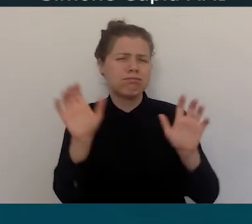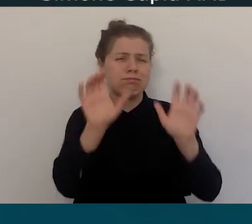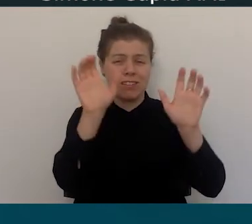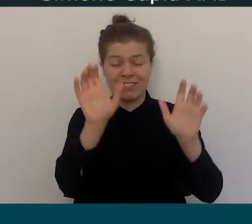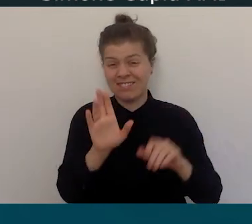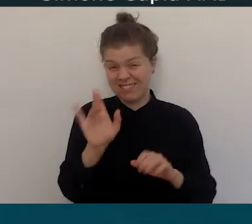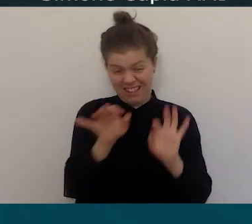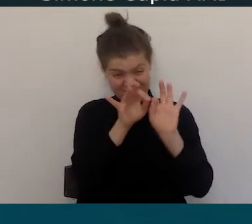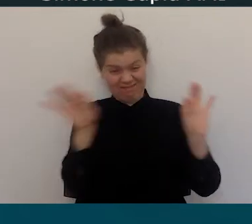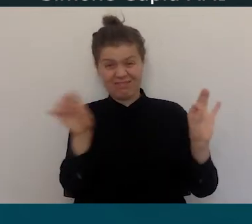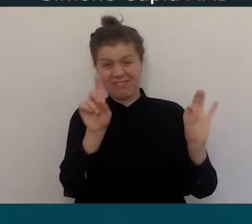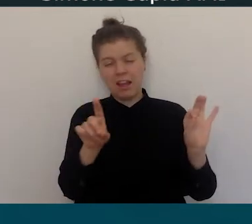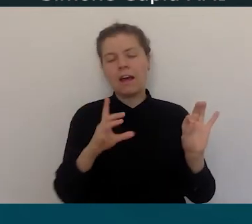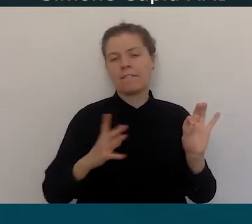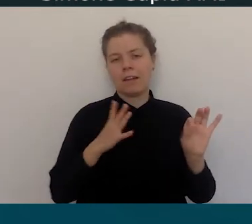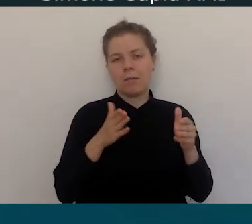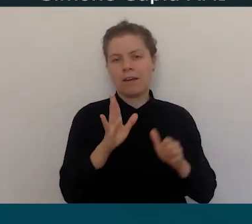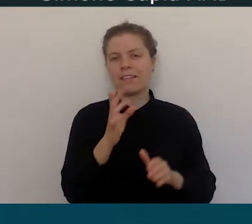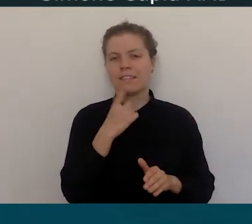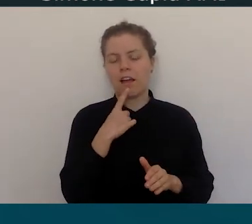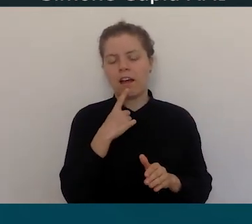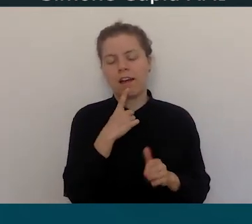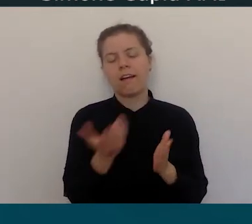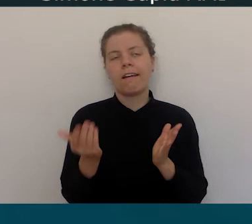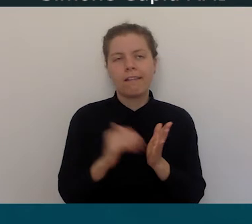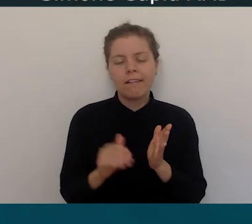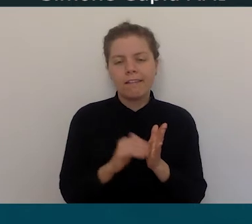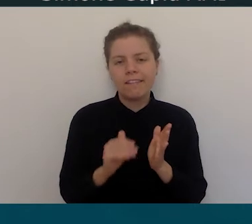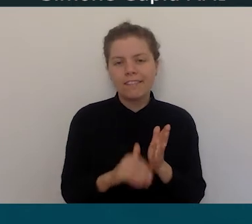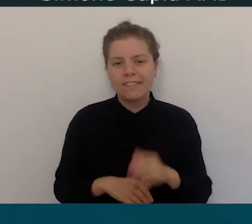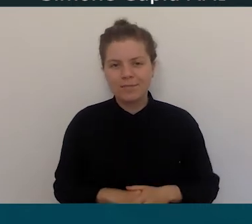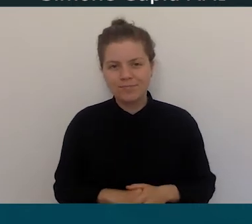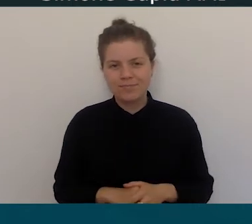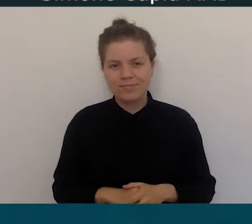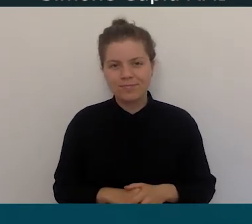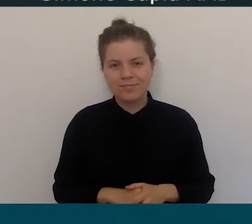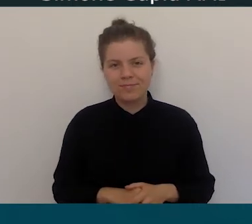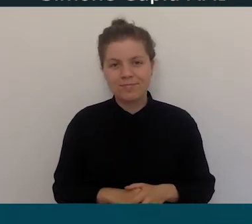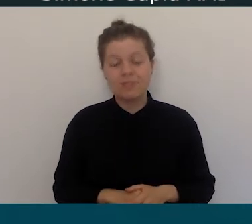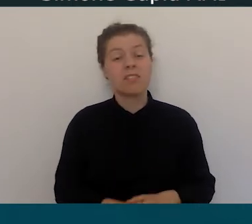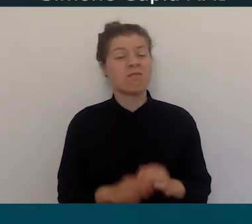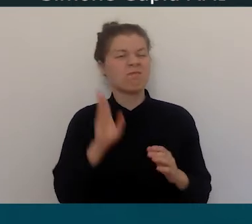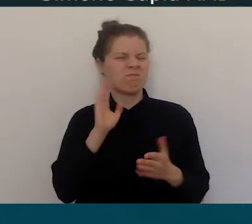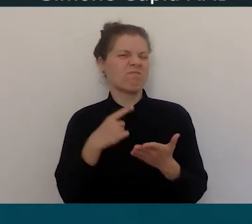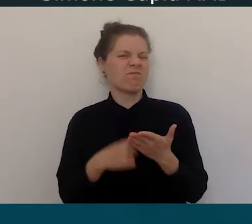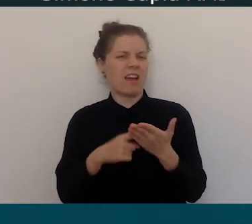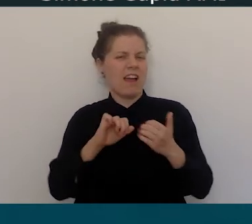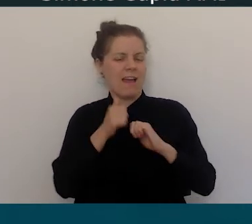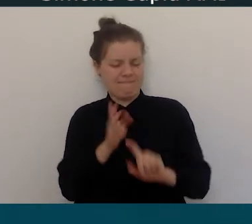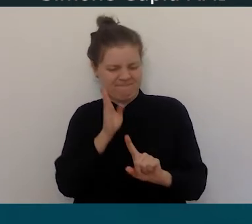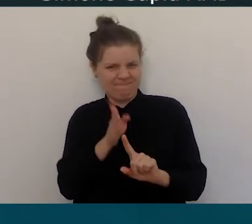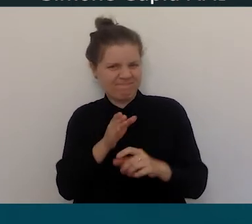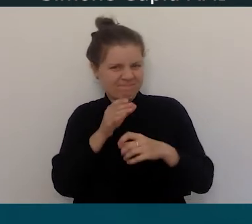really long, fancy way of saying redundancy. We're going to talk a little bit about conciseness and how to get